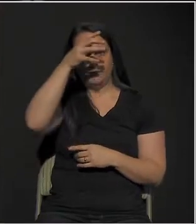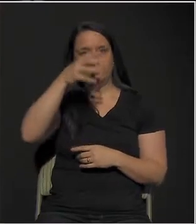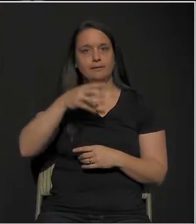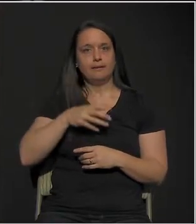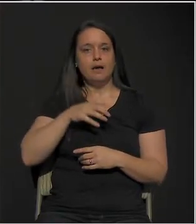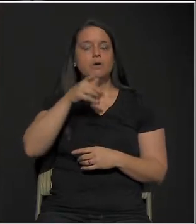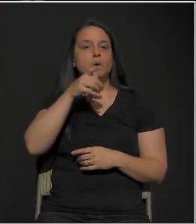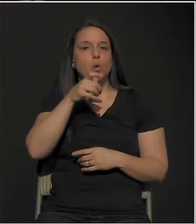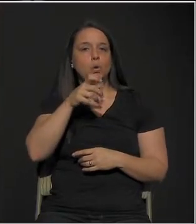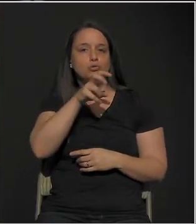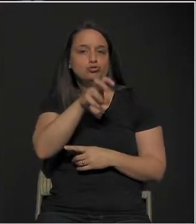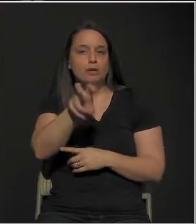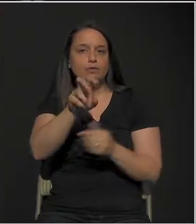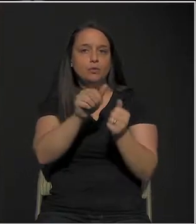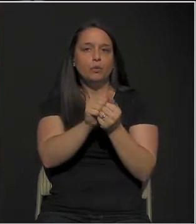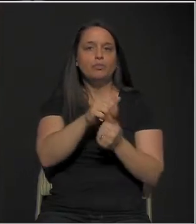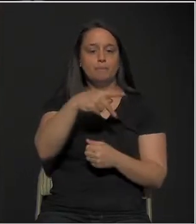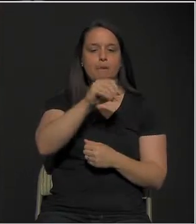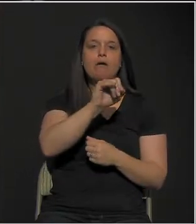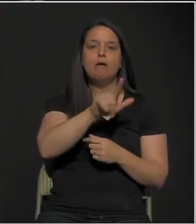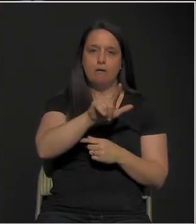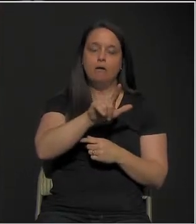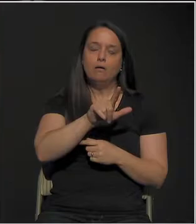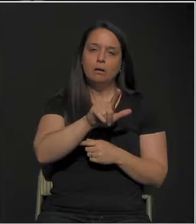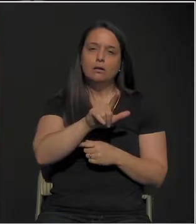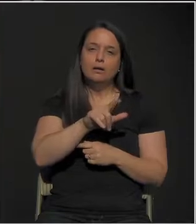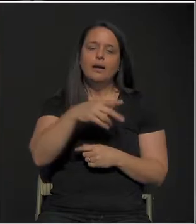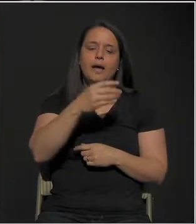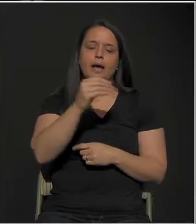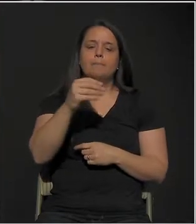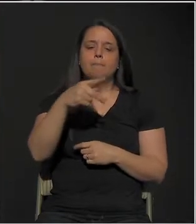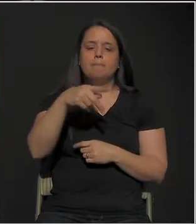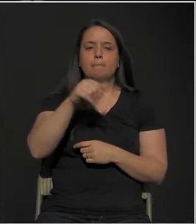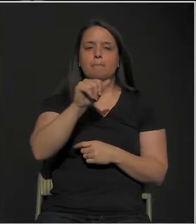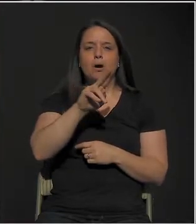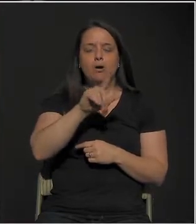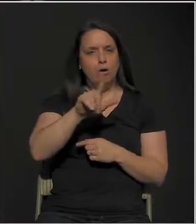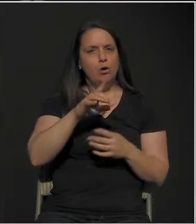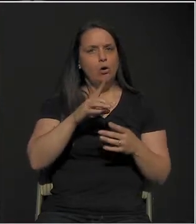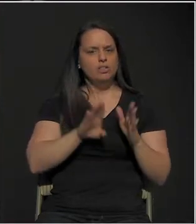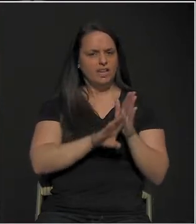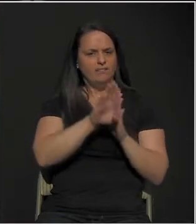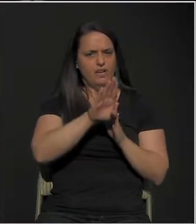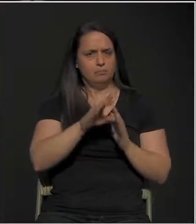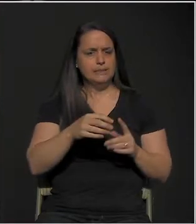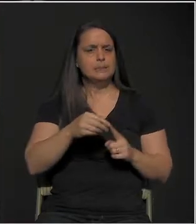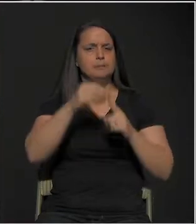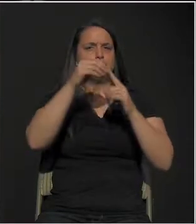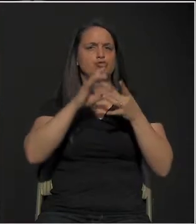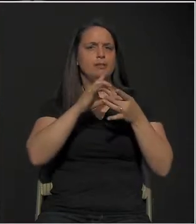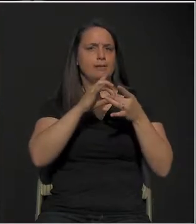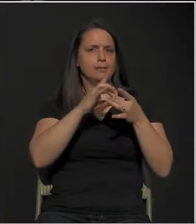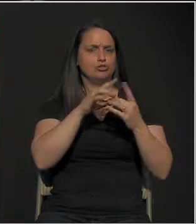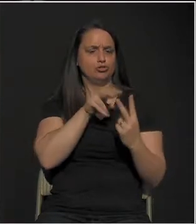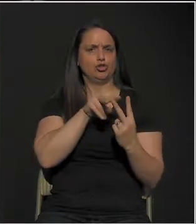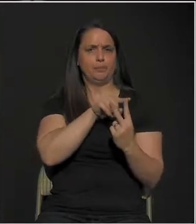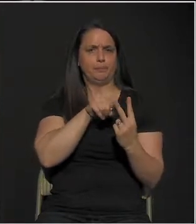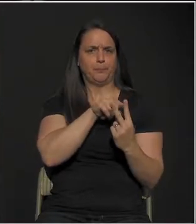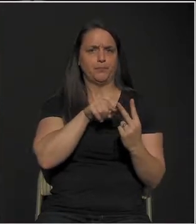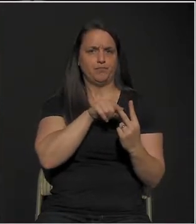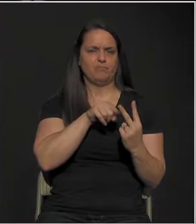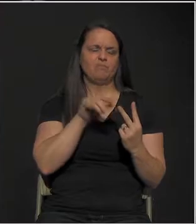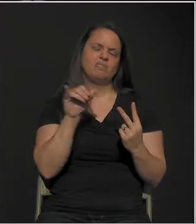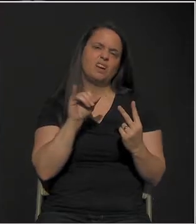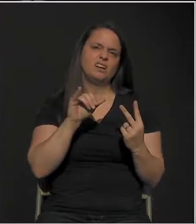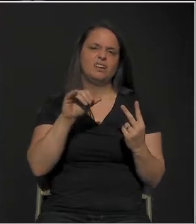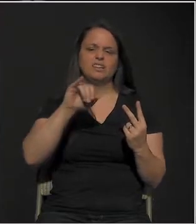that traveled with Paul, and Paul kind of developed a special relationship with Timothy. Paul and Timothy were kind of like the Jedi